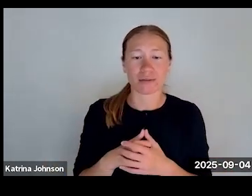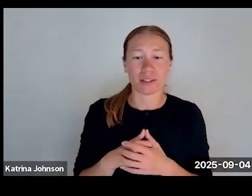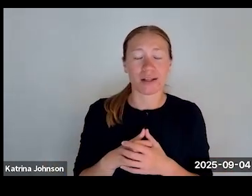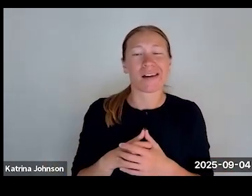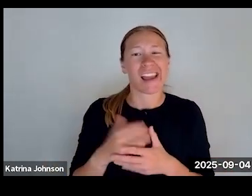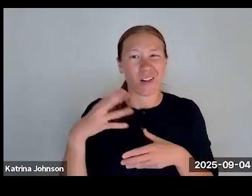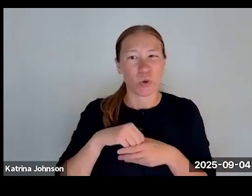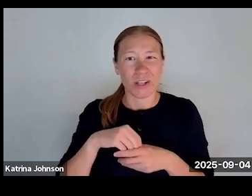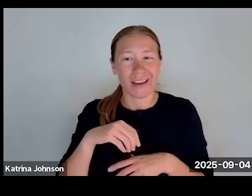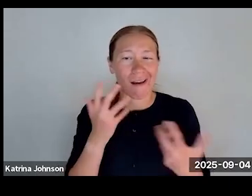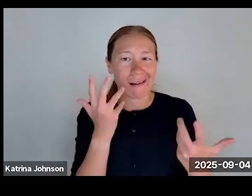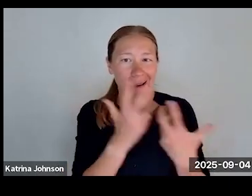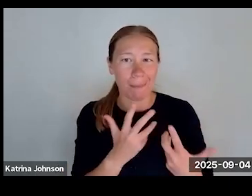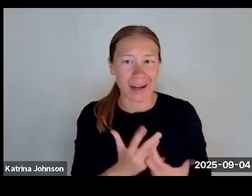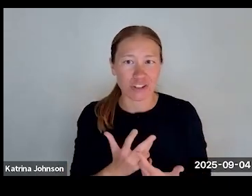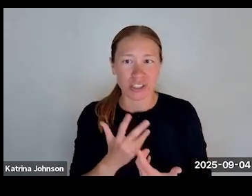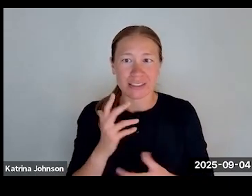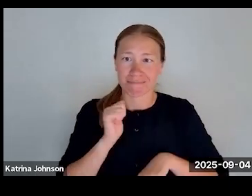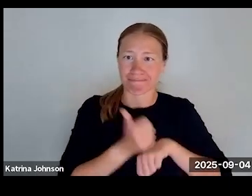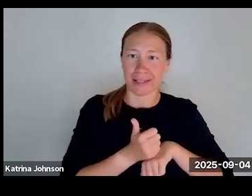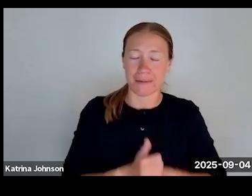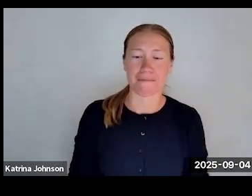about accommodations that may be in place.